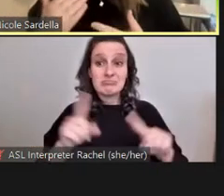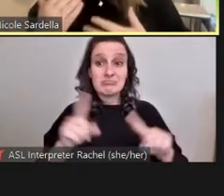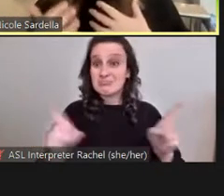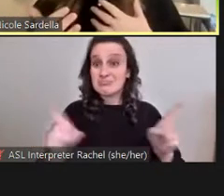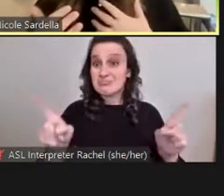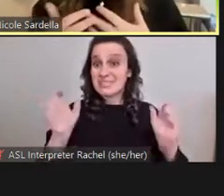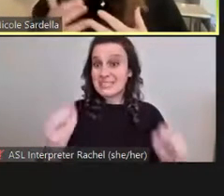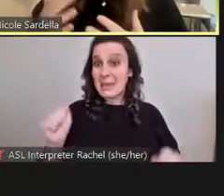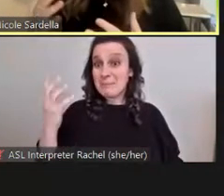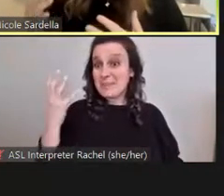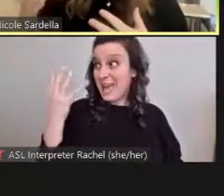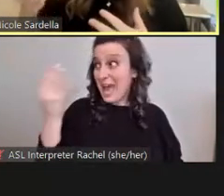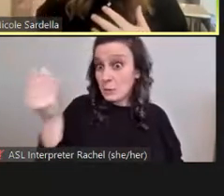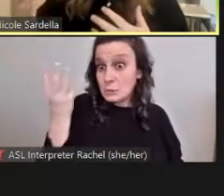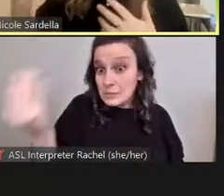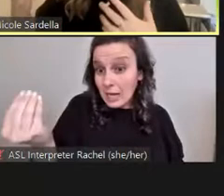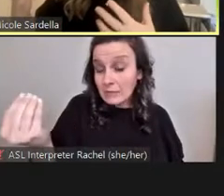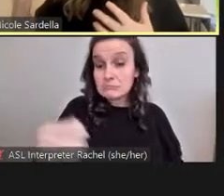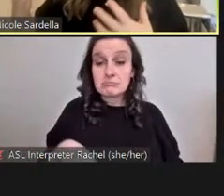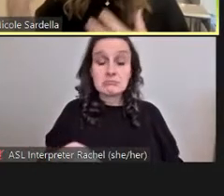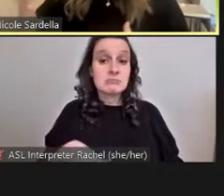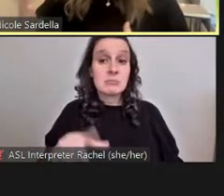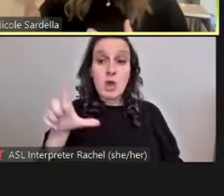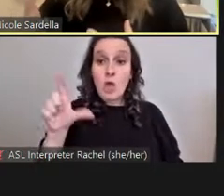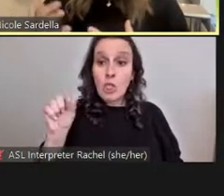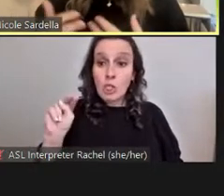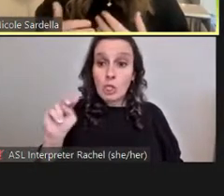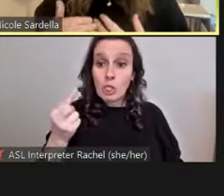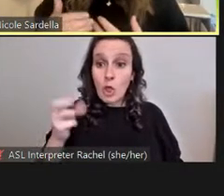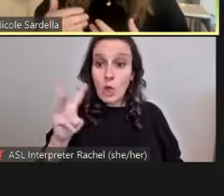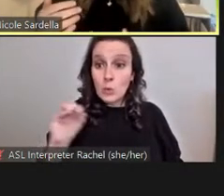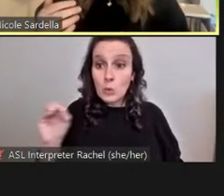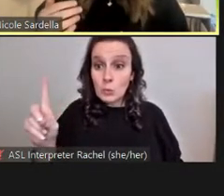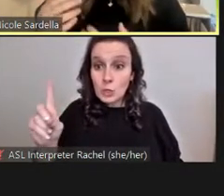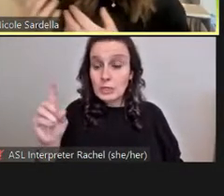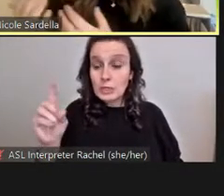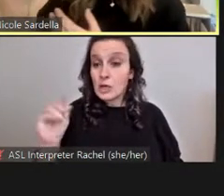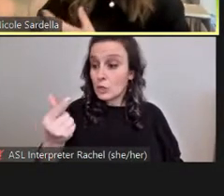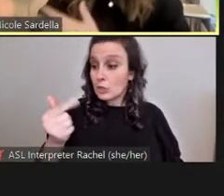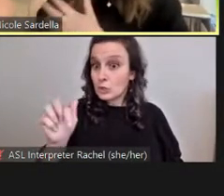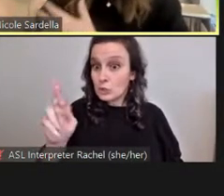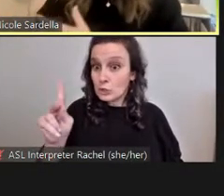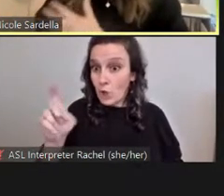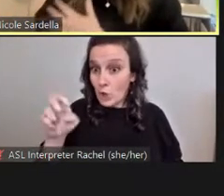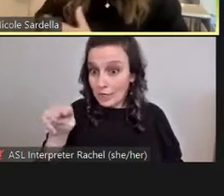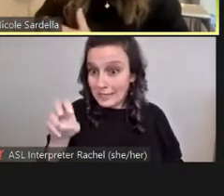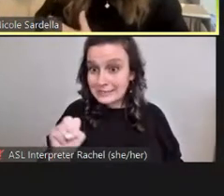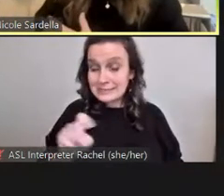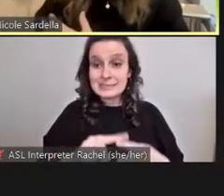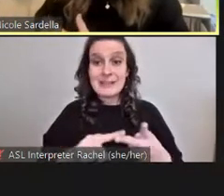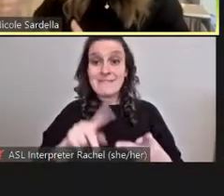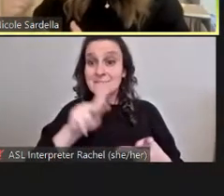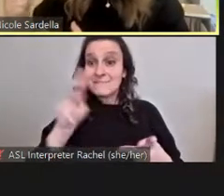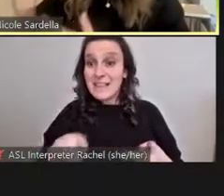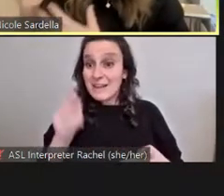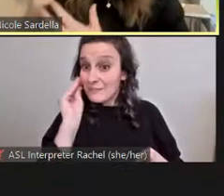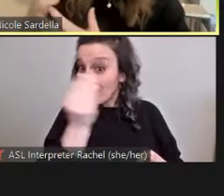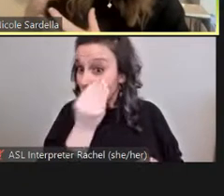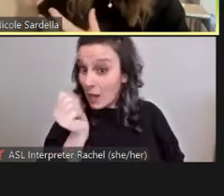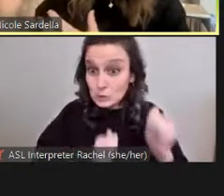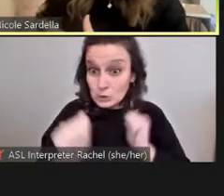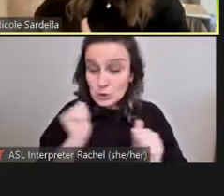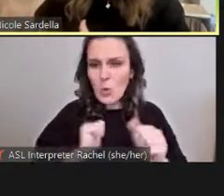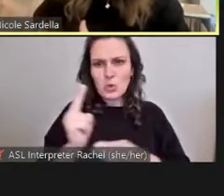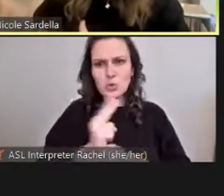at Longwood Gardens, at the Philadelphia Flower Show, specifically there using live voice